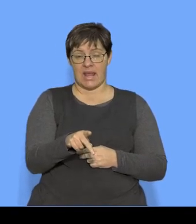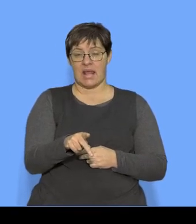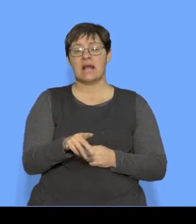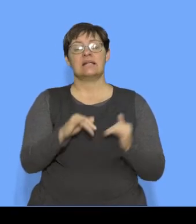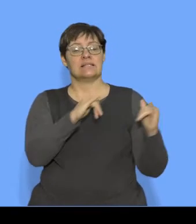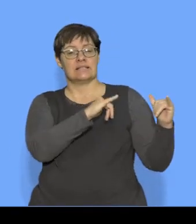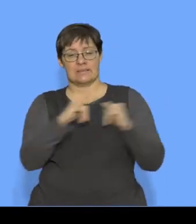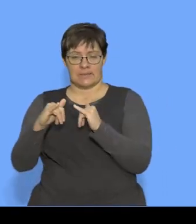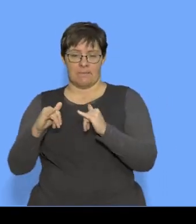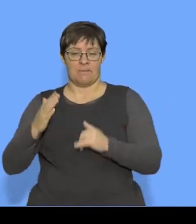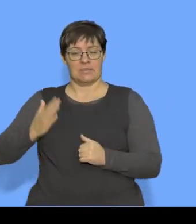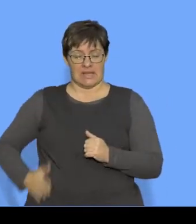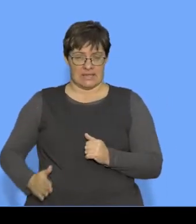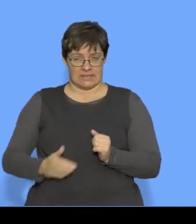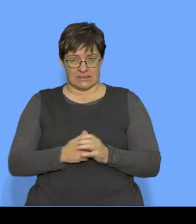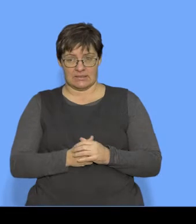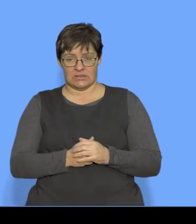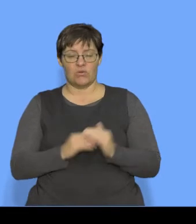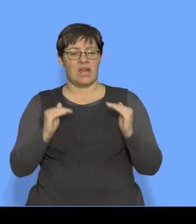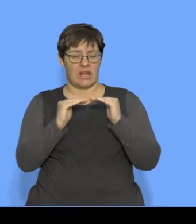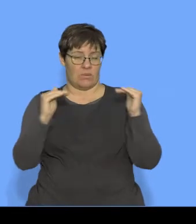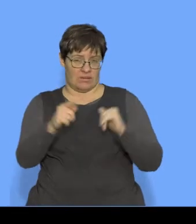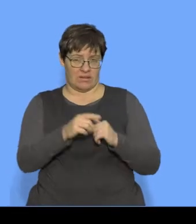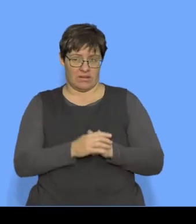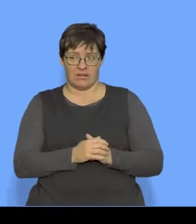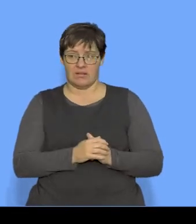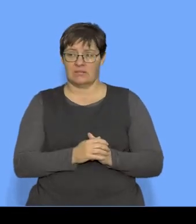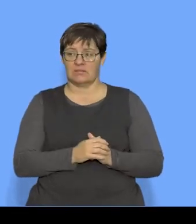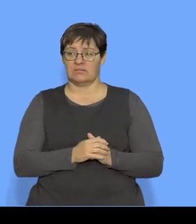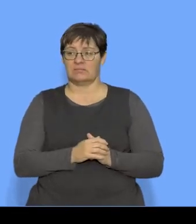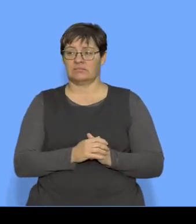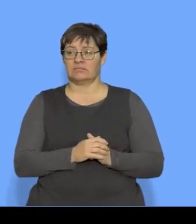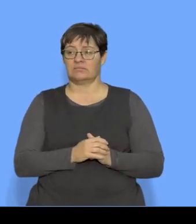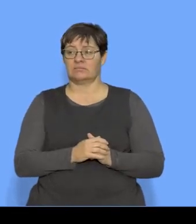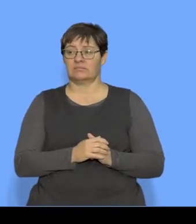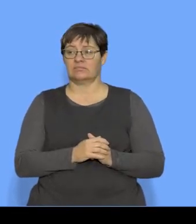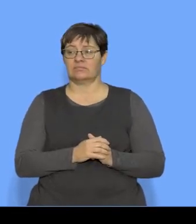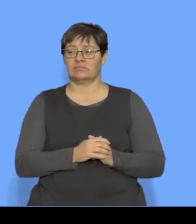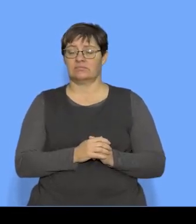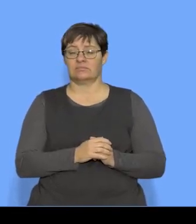common side. So OP is common.